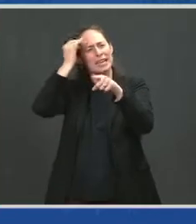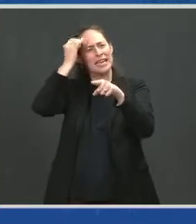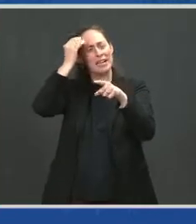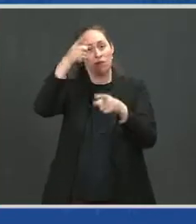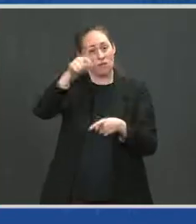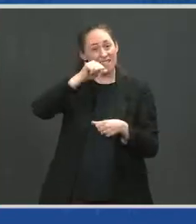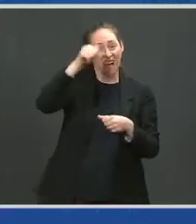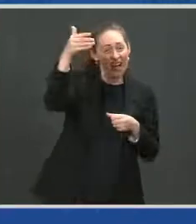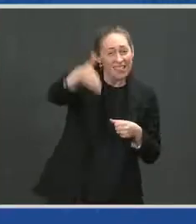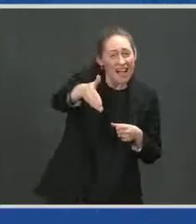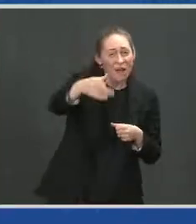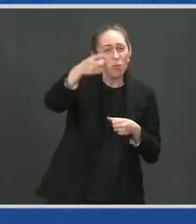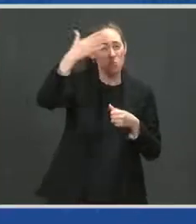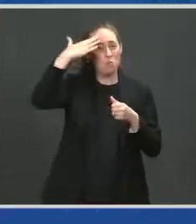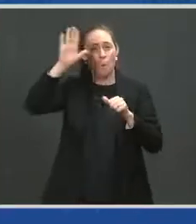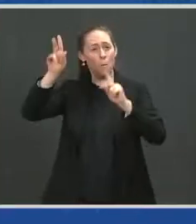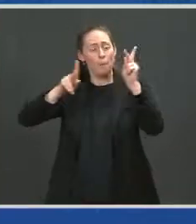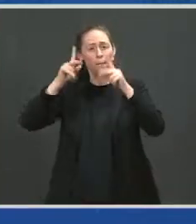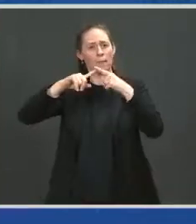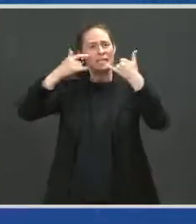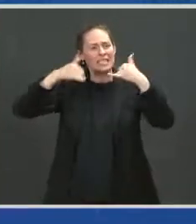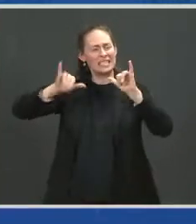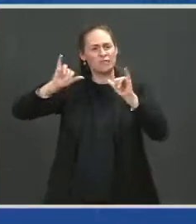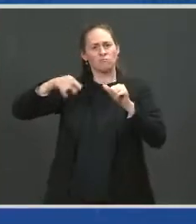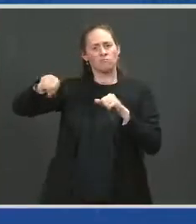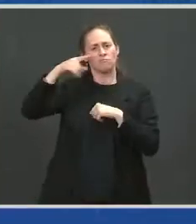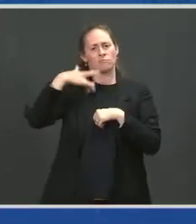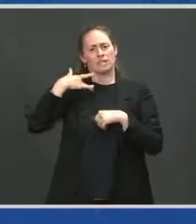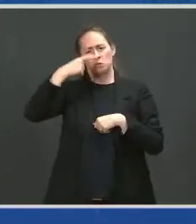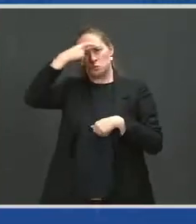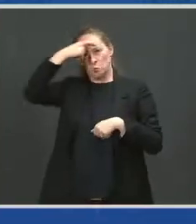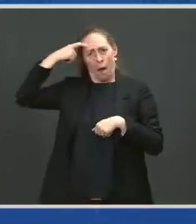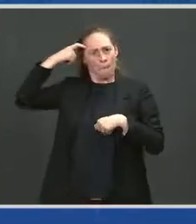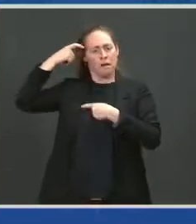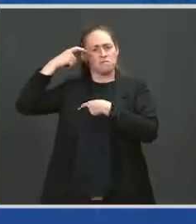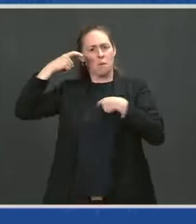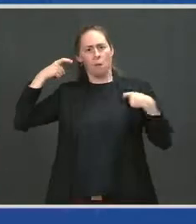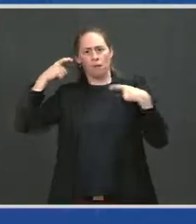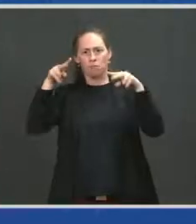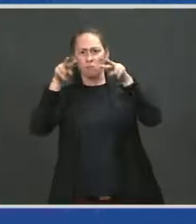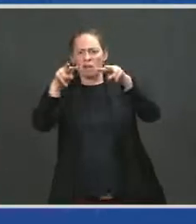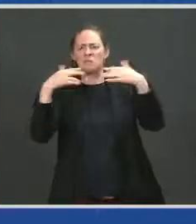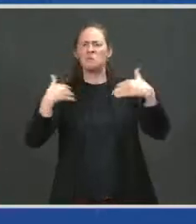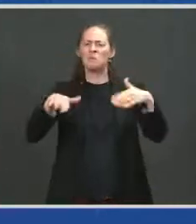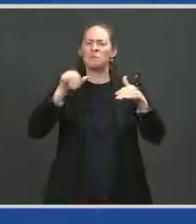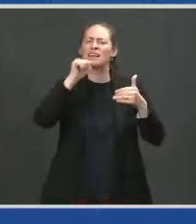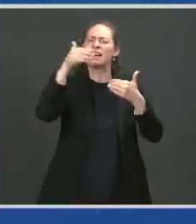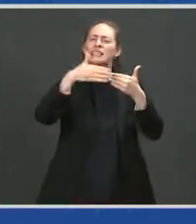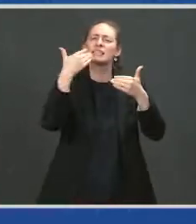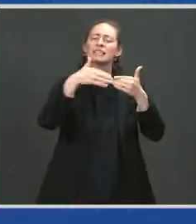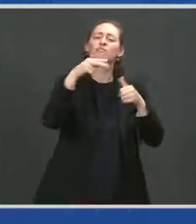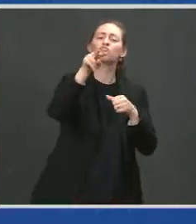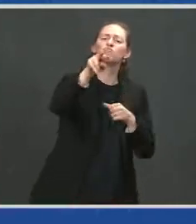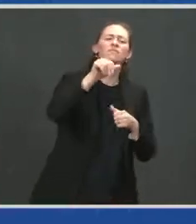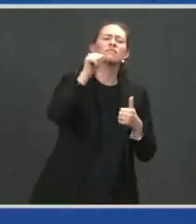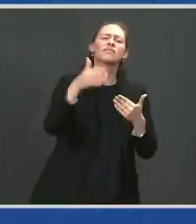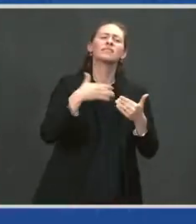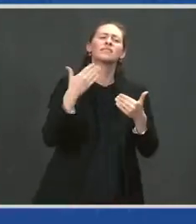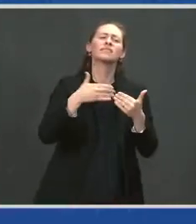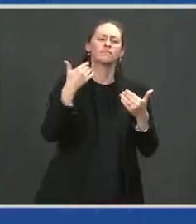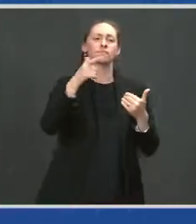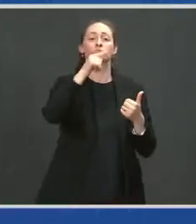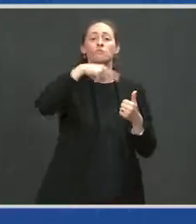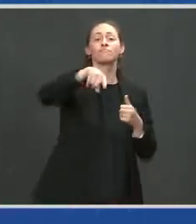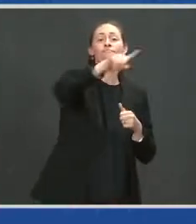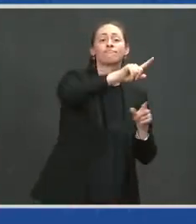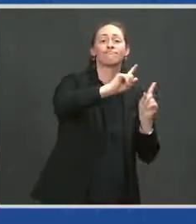any of the people. But it was difficult, especially for the witnesses who had to relive